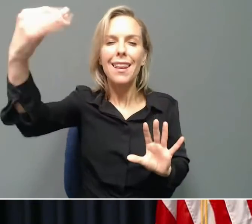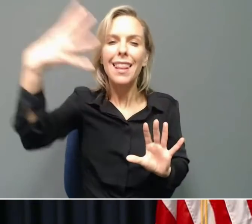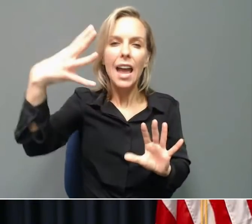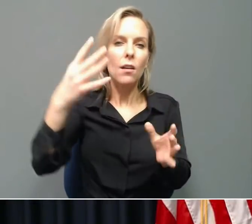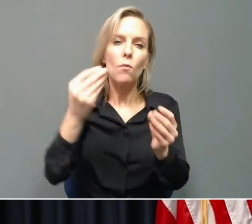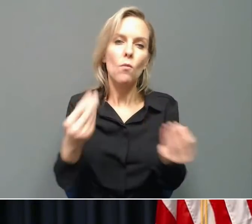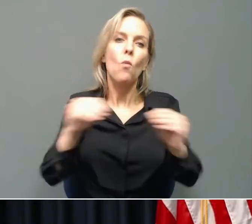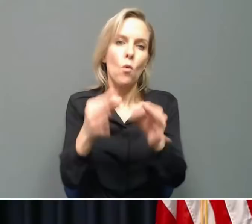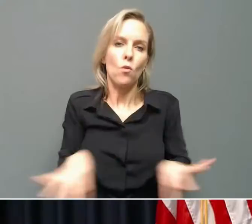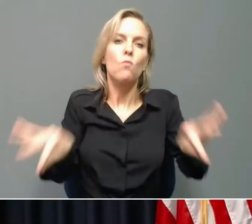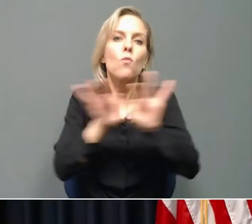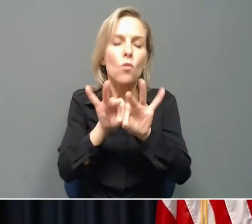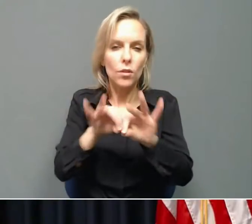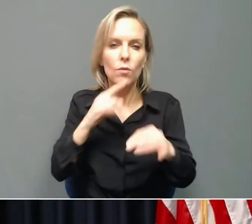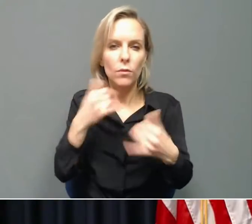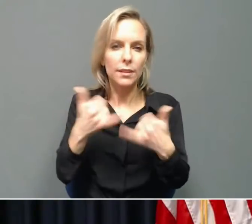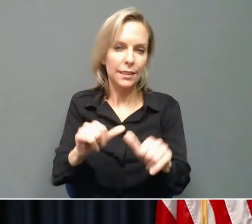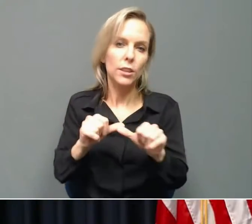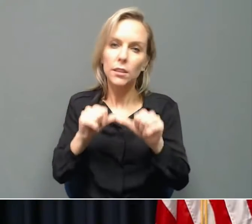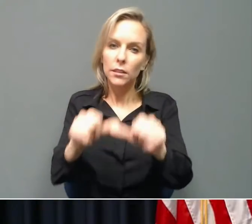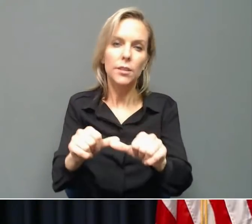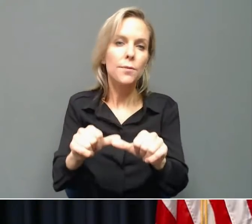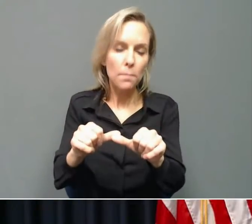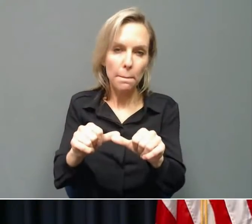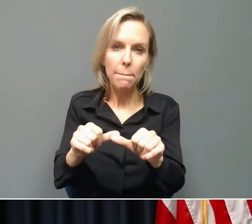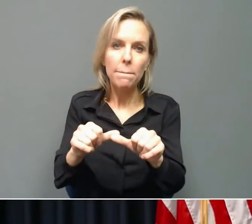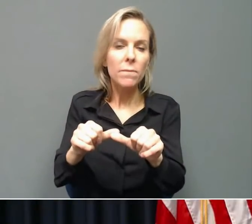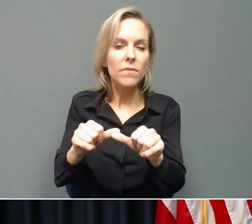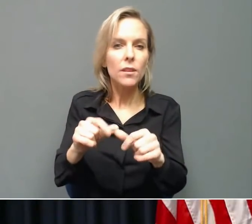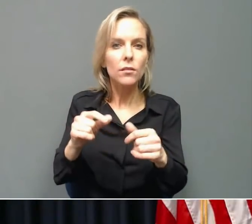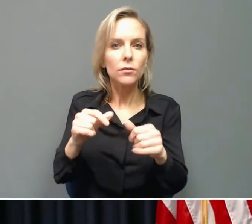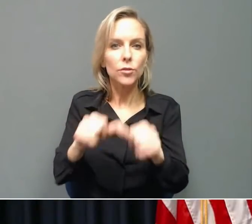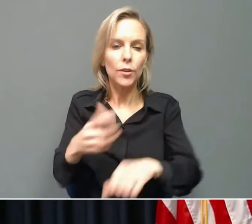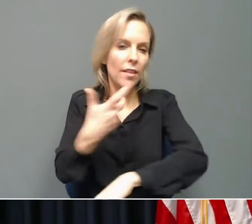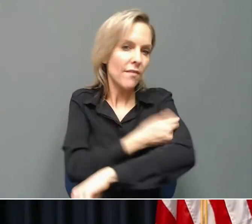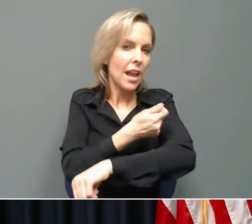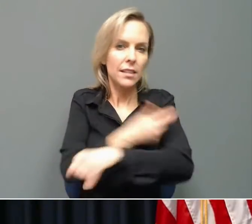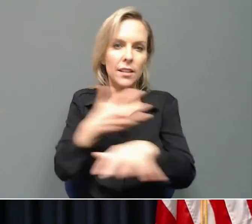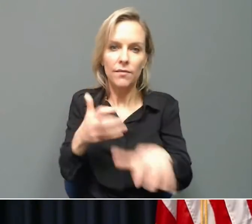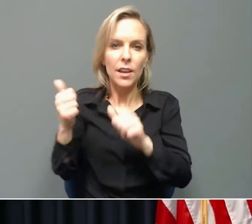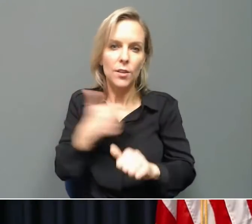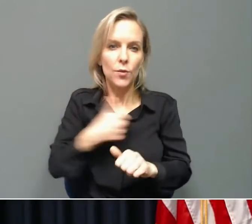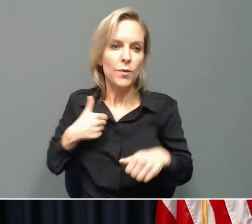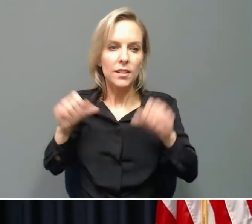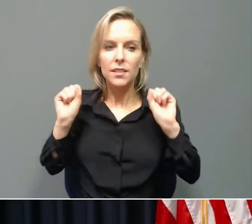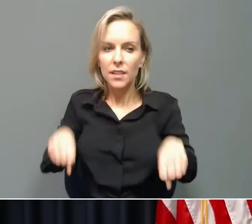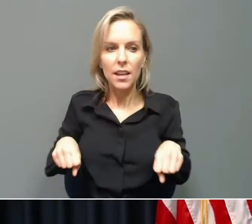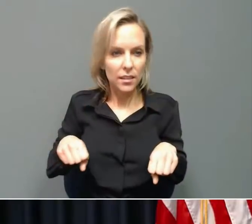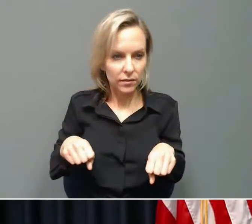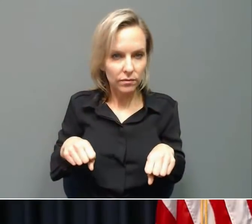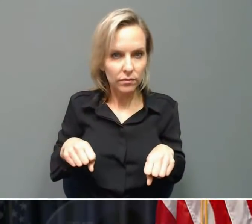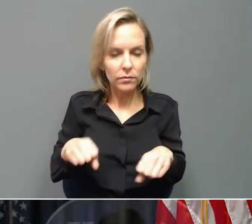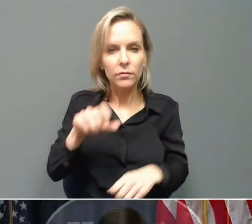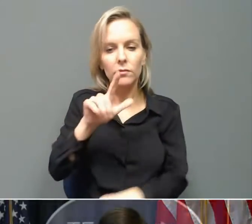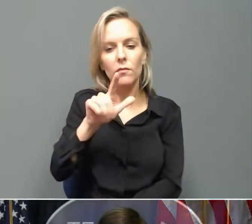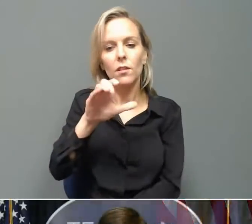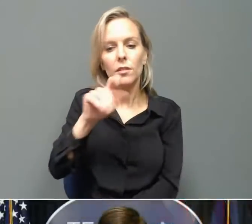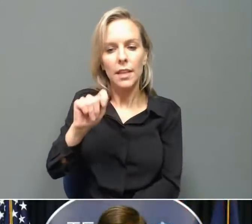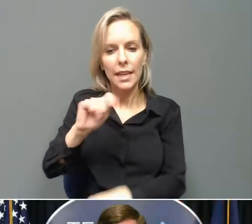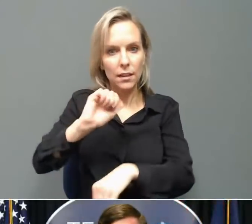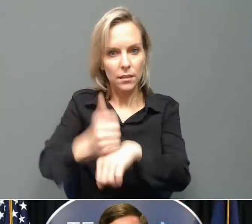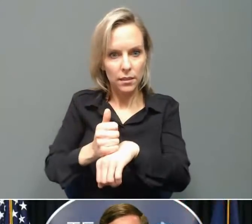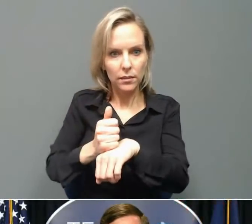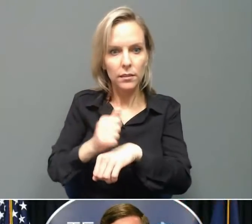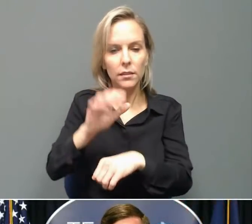So we will continue to vaccinate as fast as we possibly can. Long-term care setting, 9 new